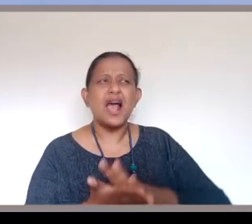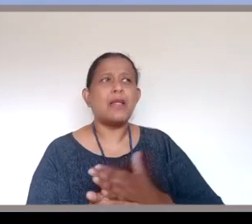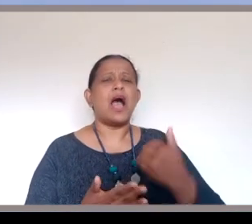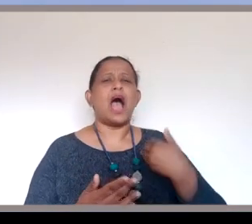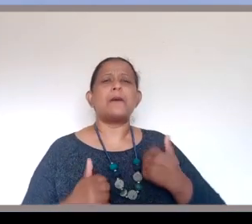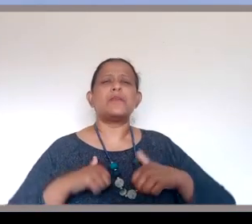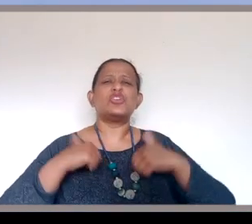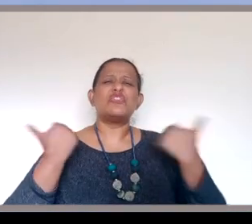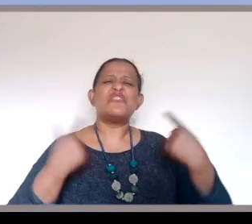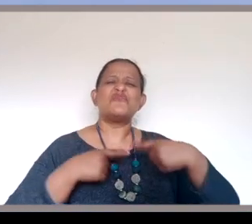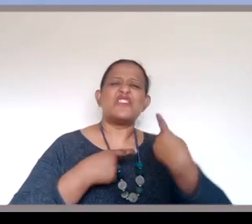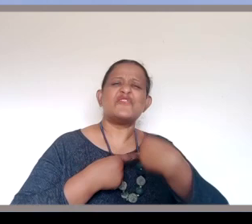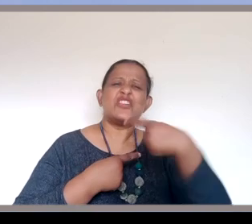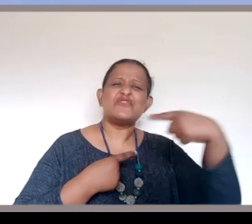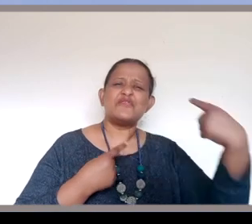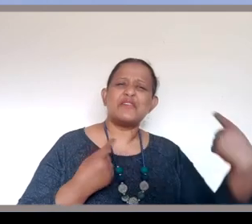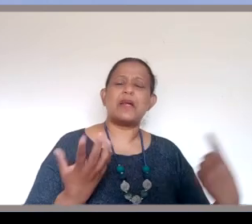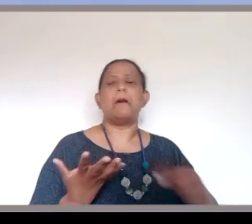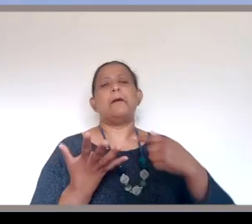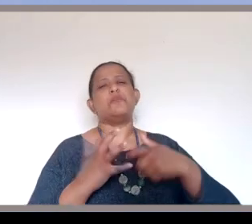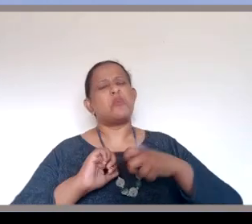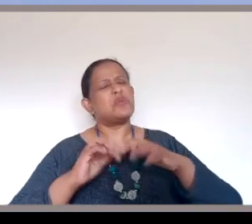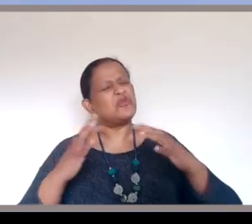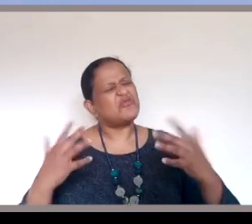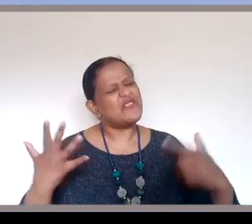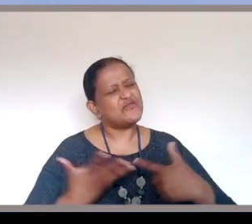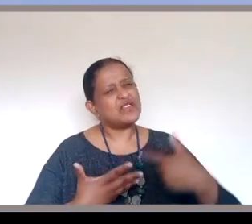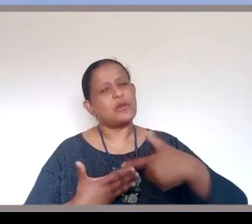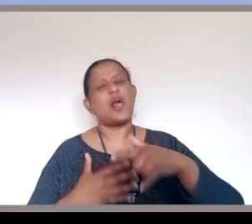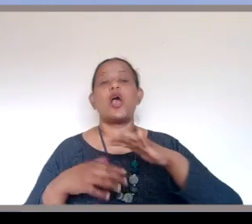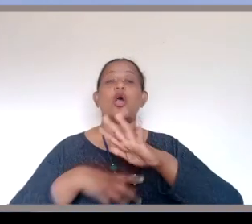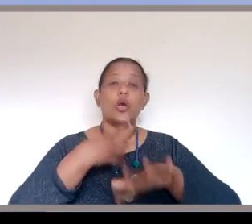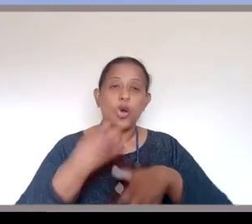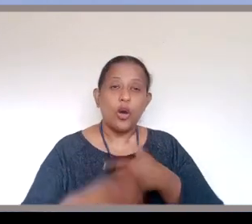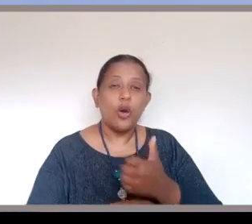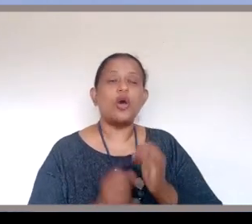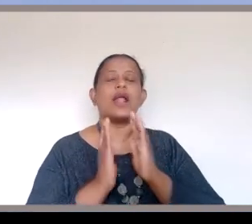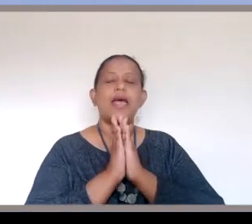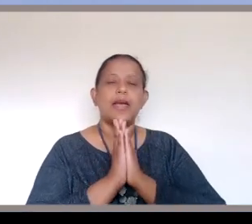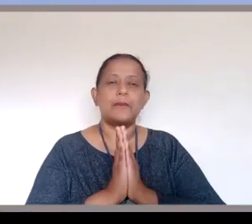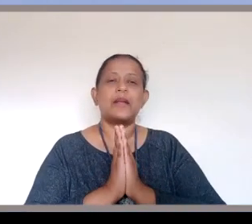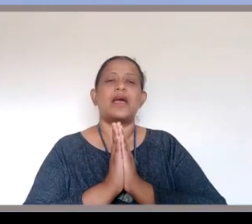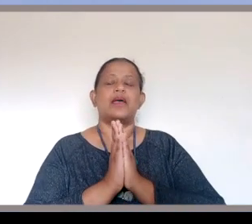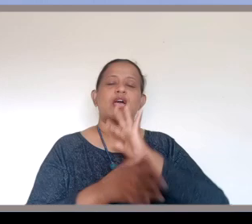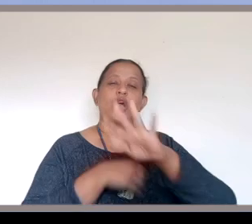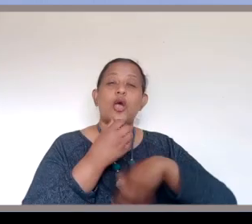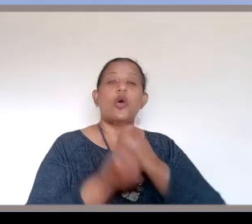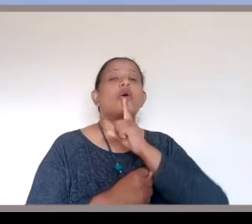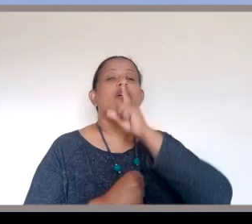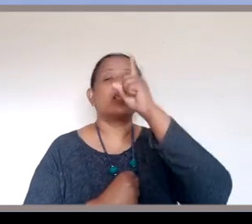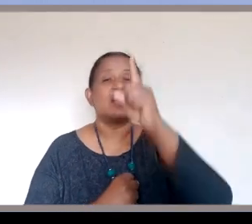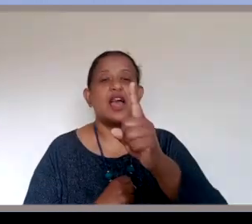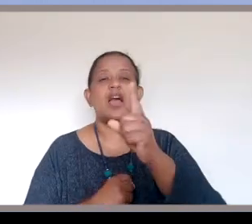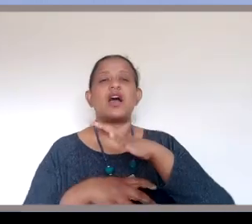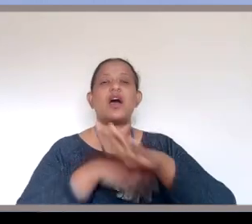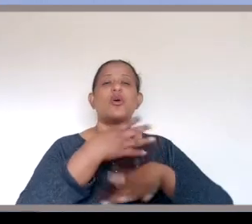lives and you'll take control and they may be what you want them to be. We commit each and everyone into your loving